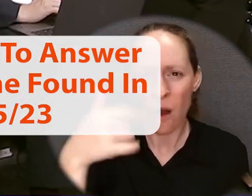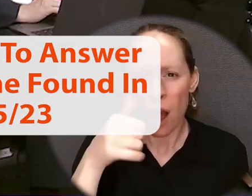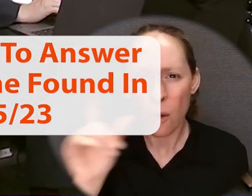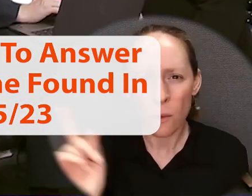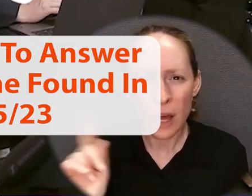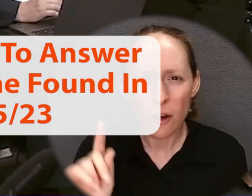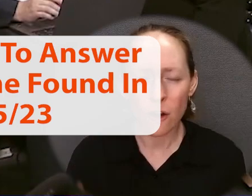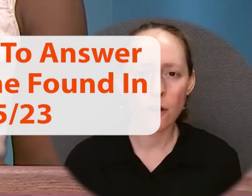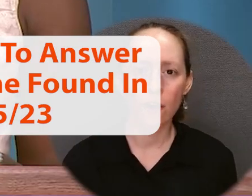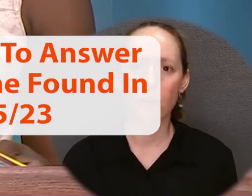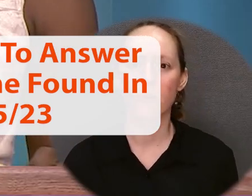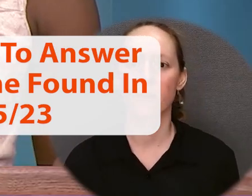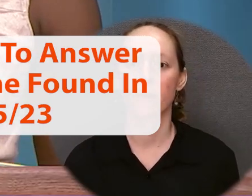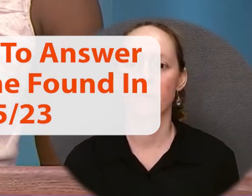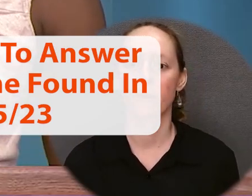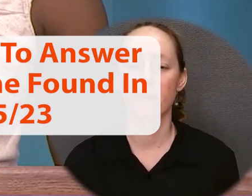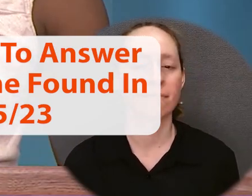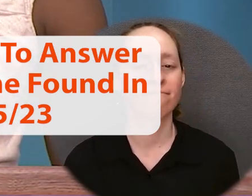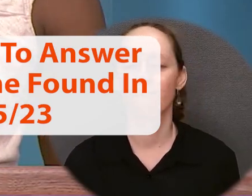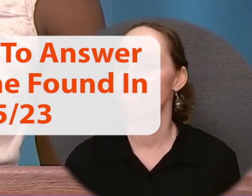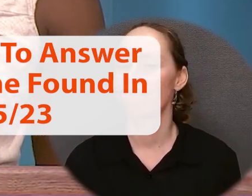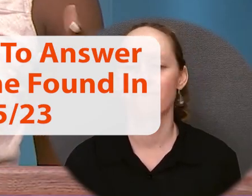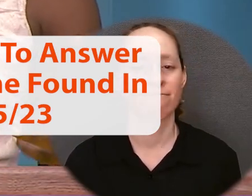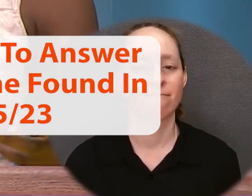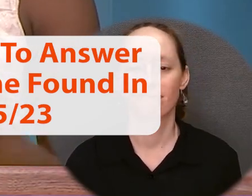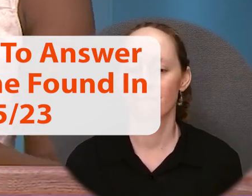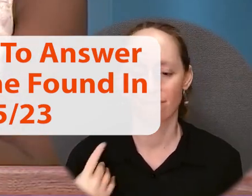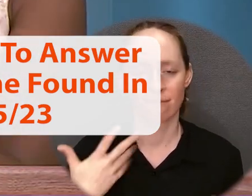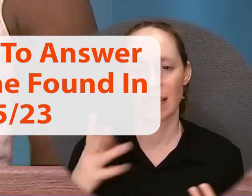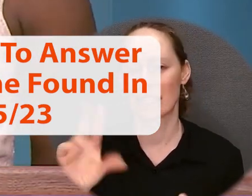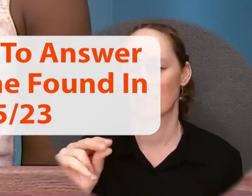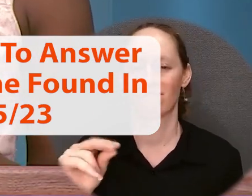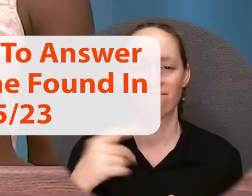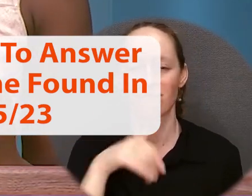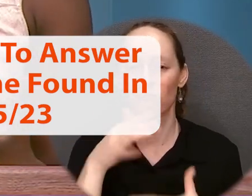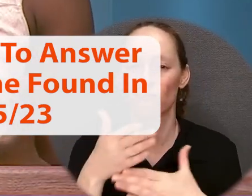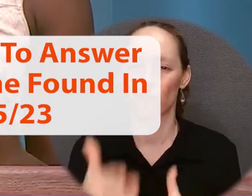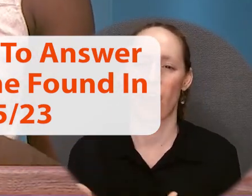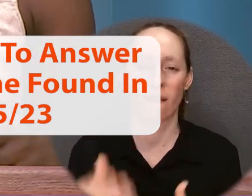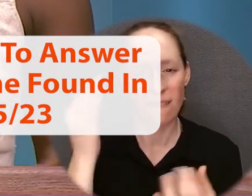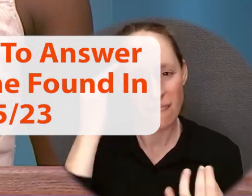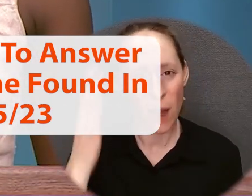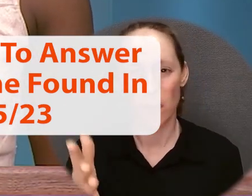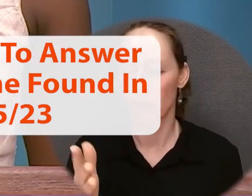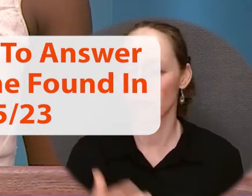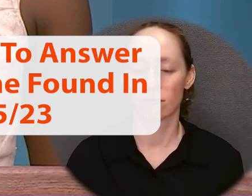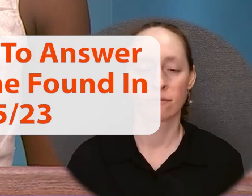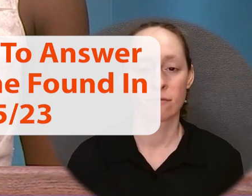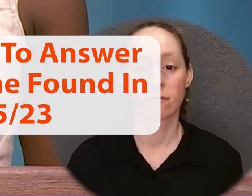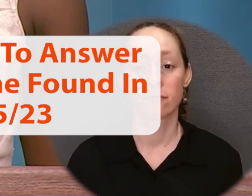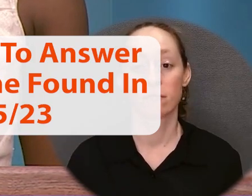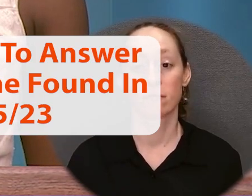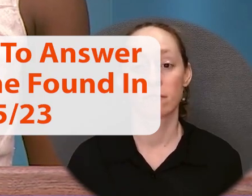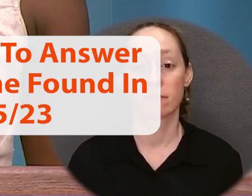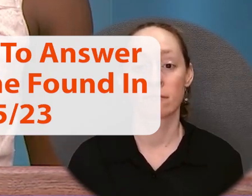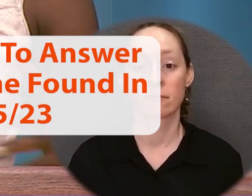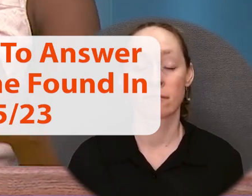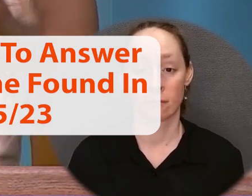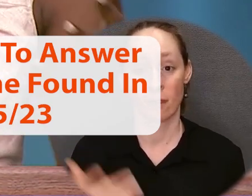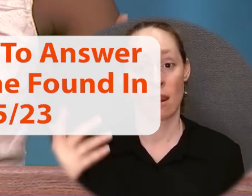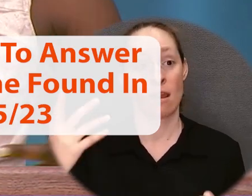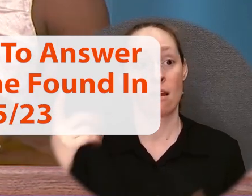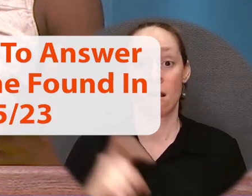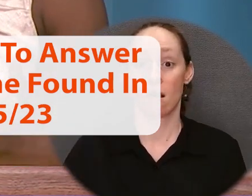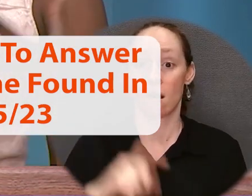discovered. I'm not going to get into specifics. All I can say is when people visit the West Wing, there is